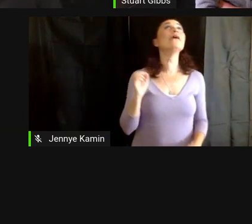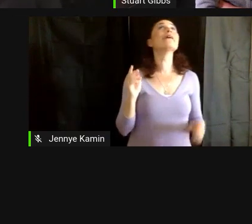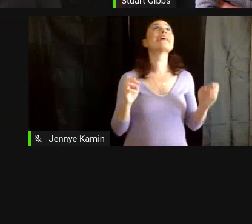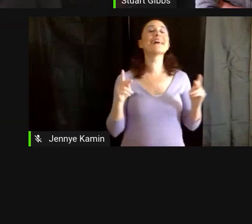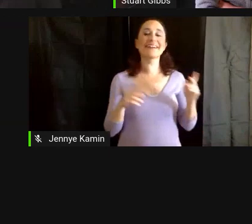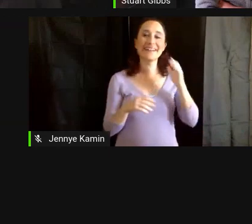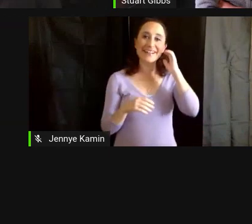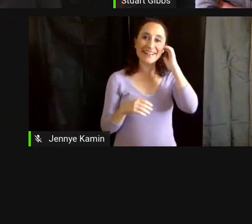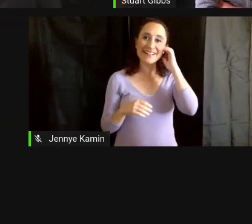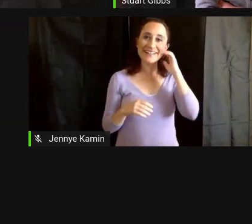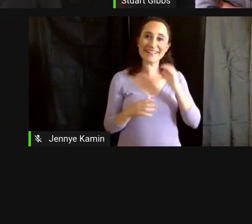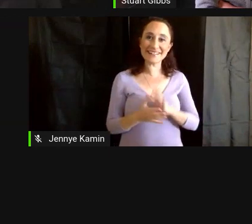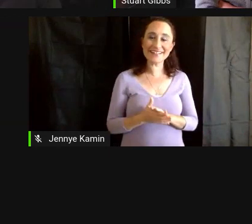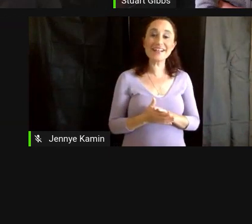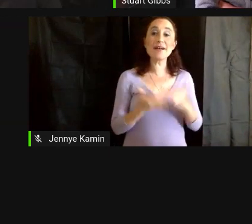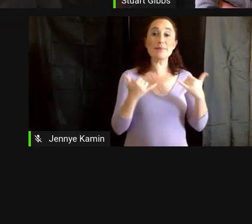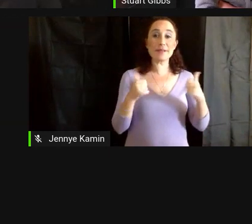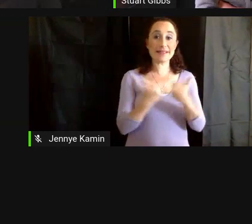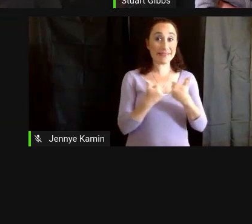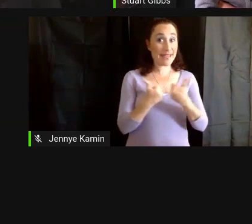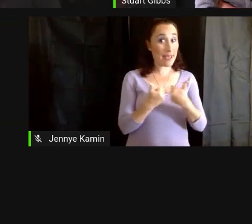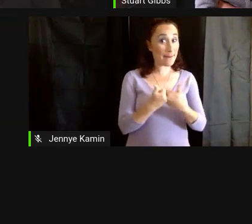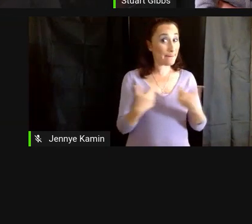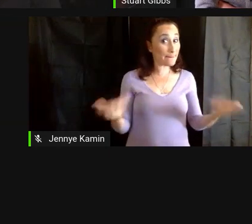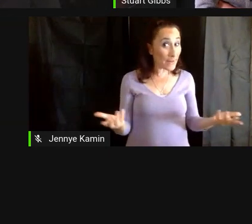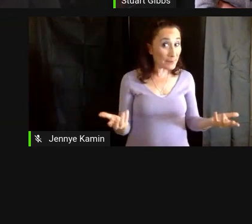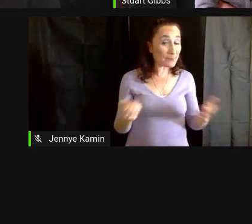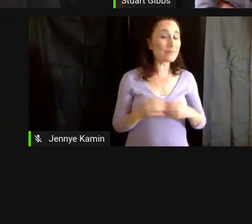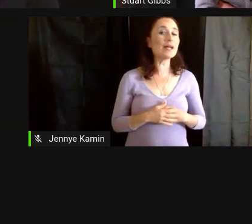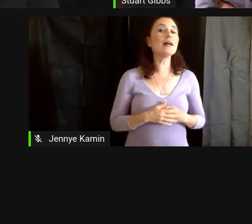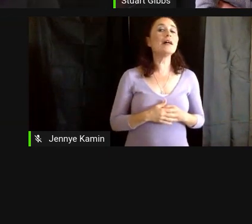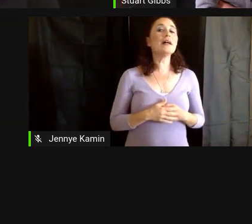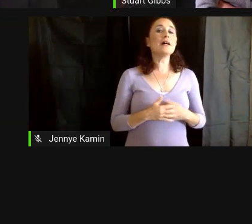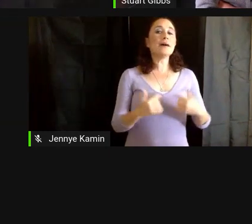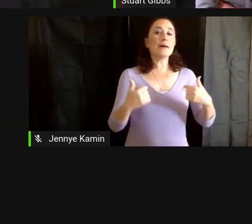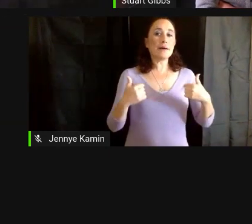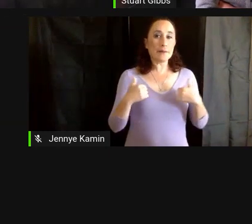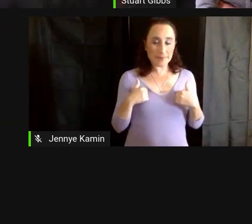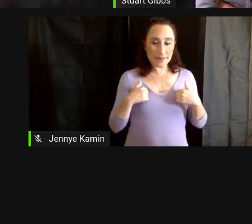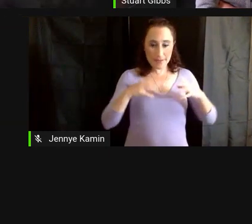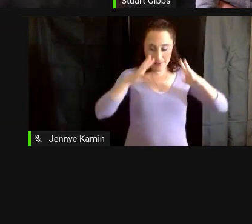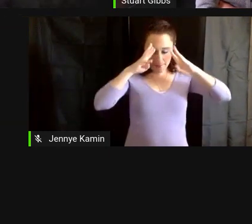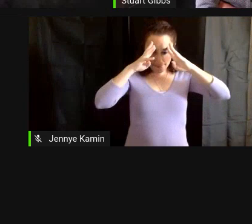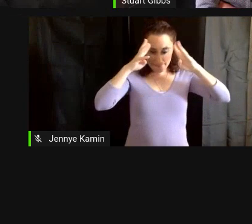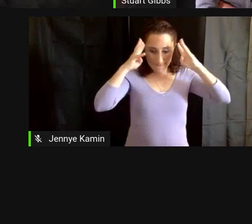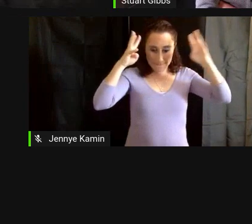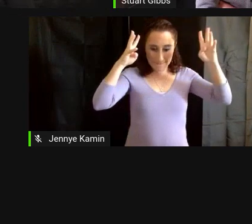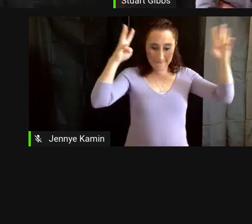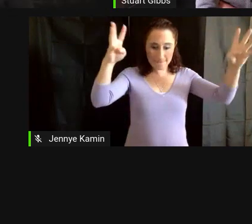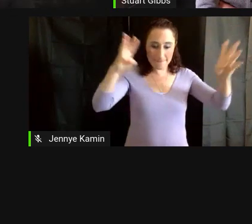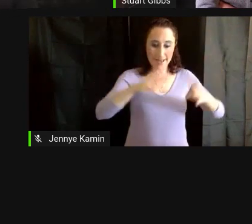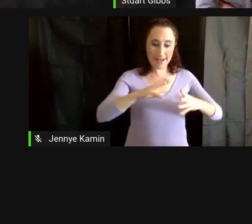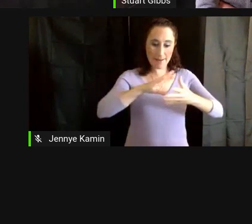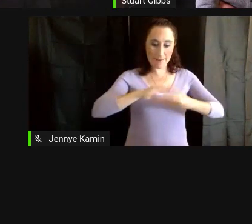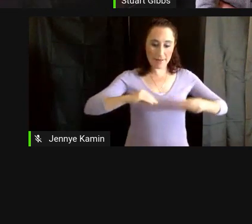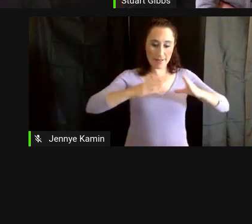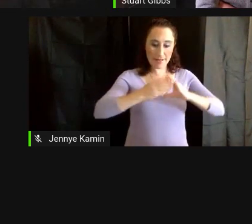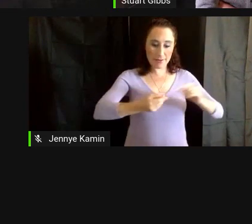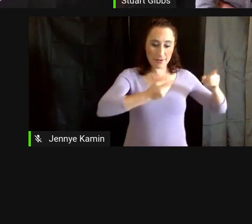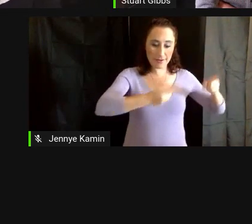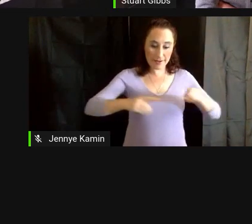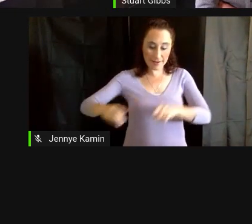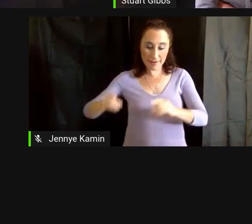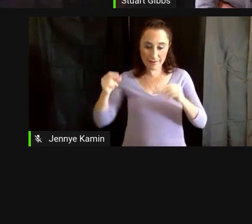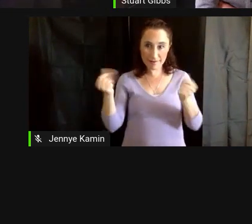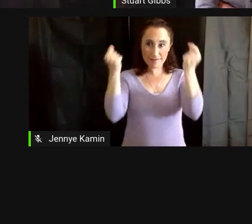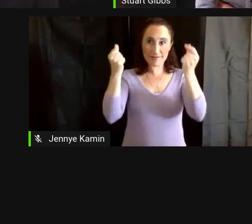Okay, so this is how we're going to play the game. So I am going to have to make up a plot on the spot, but it can't